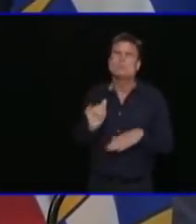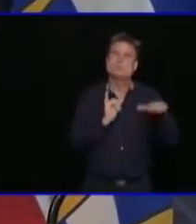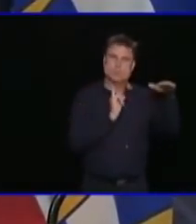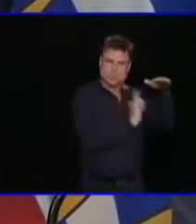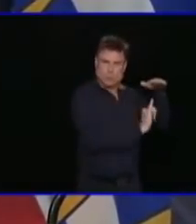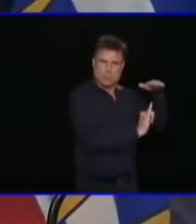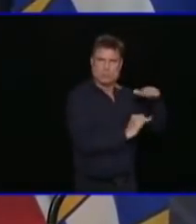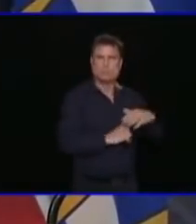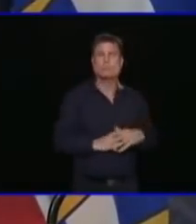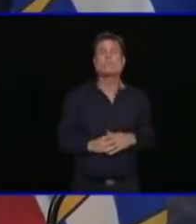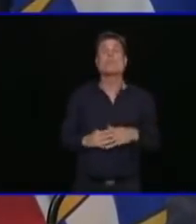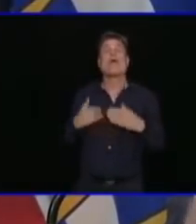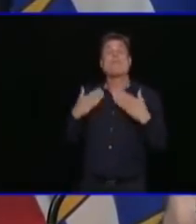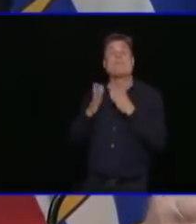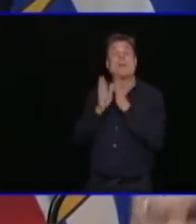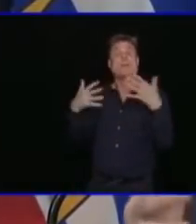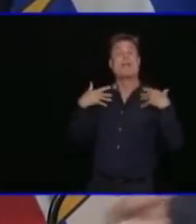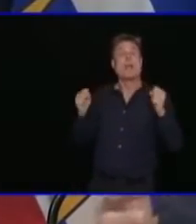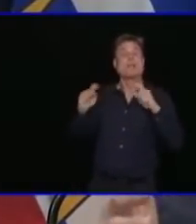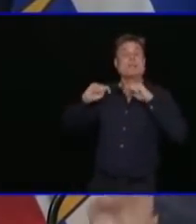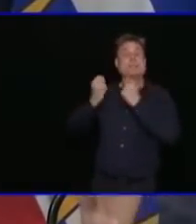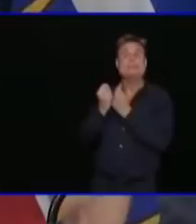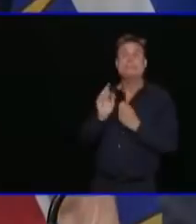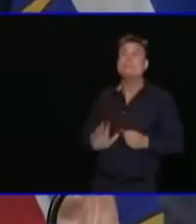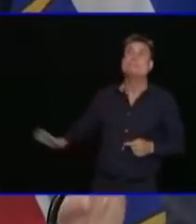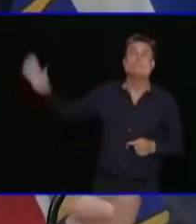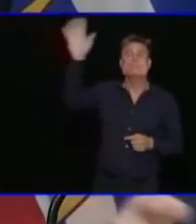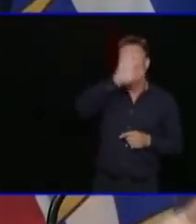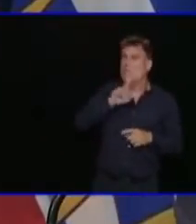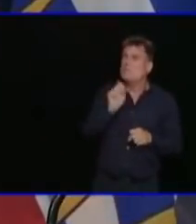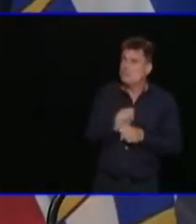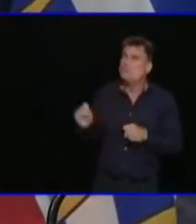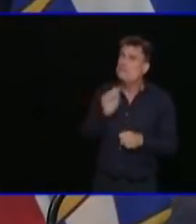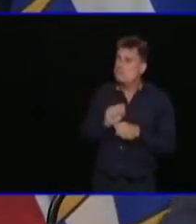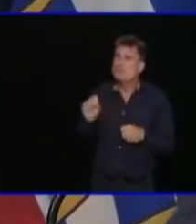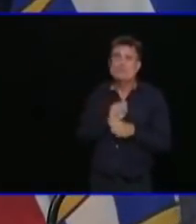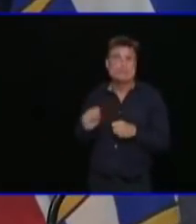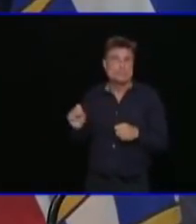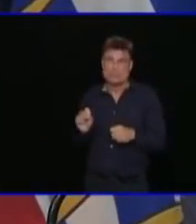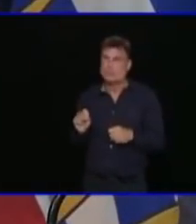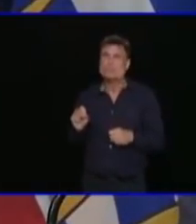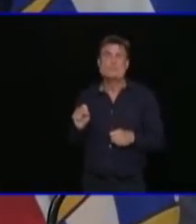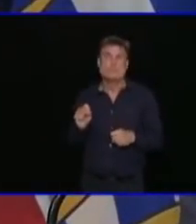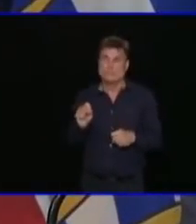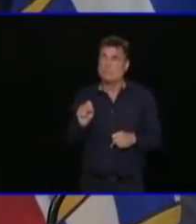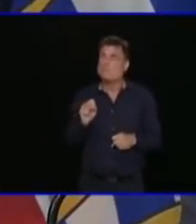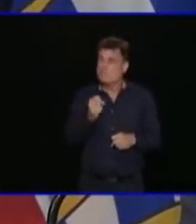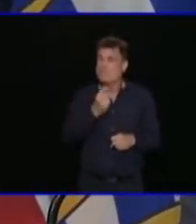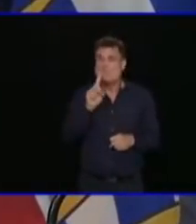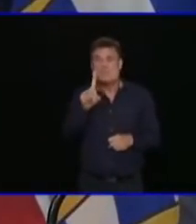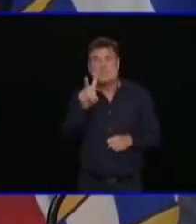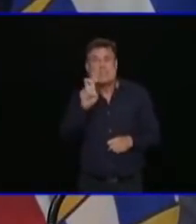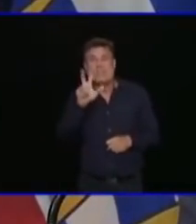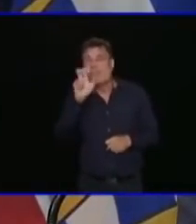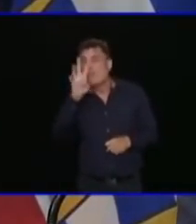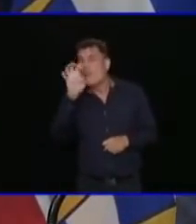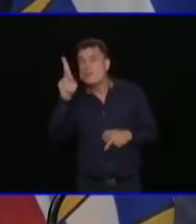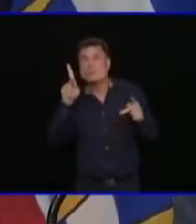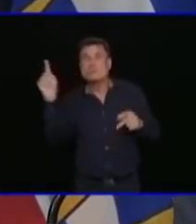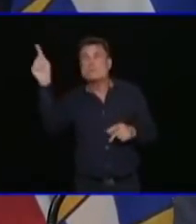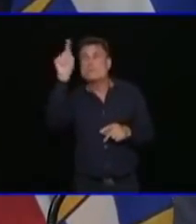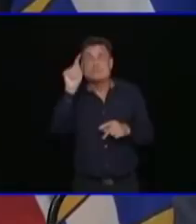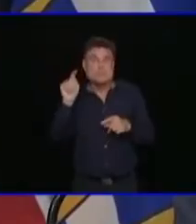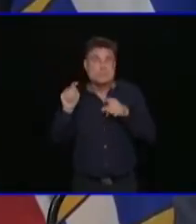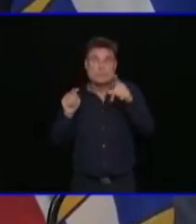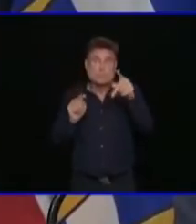and we are connecting with them, and we need your help to continue to do that. And that's how we get that number down again. We know